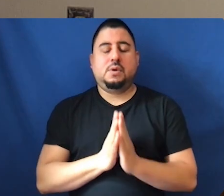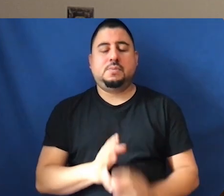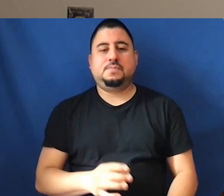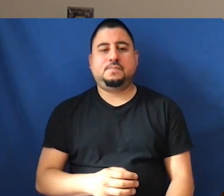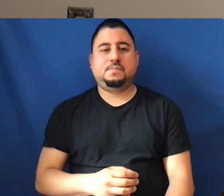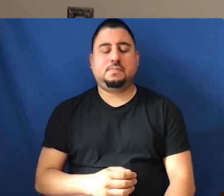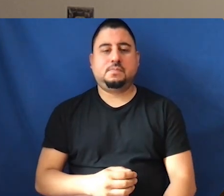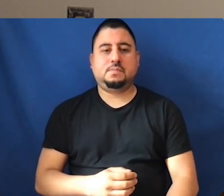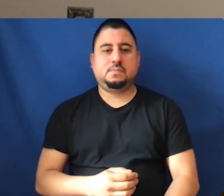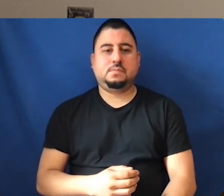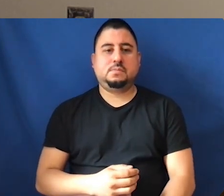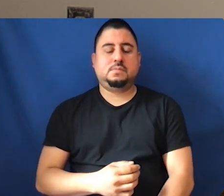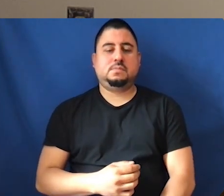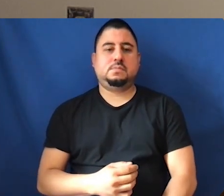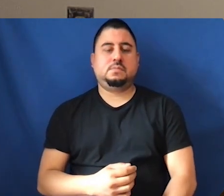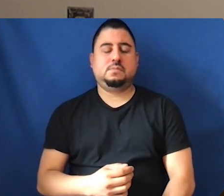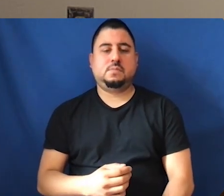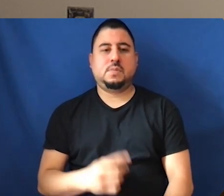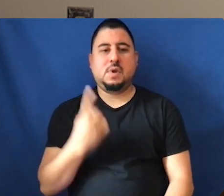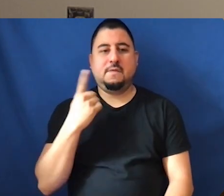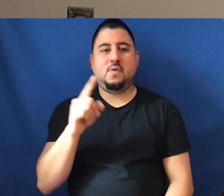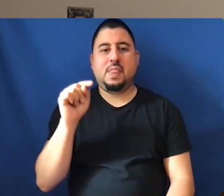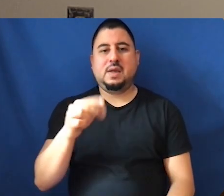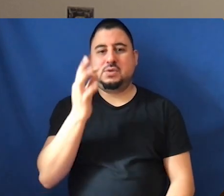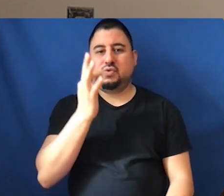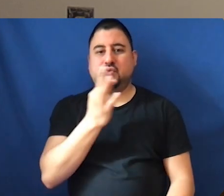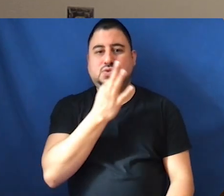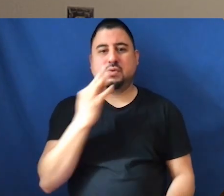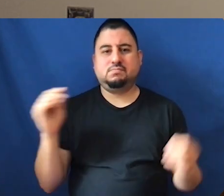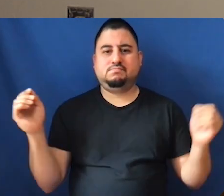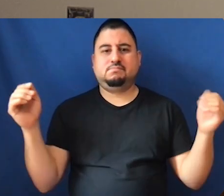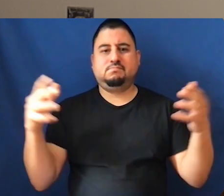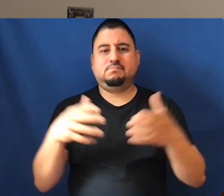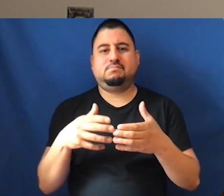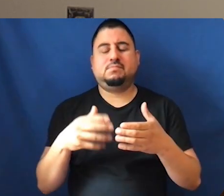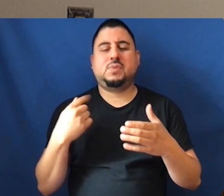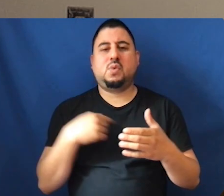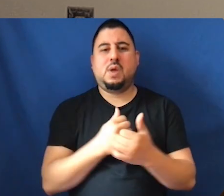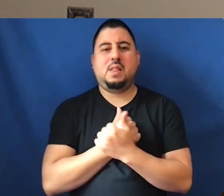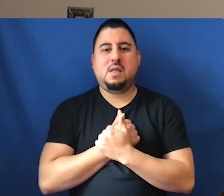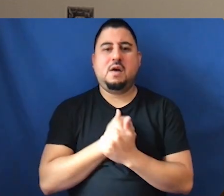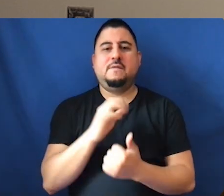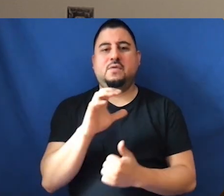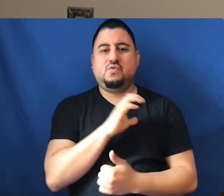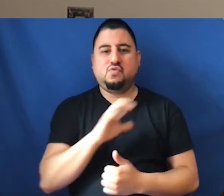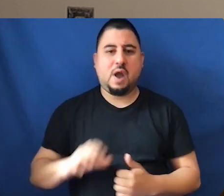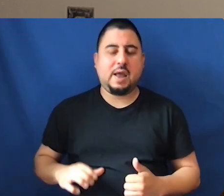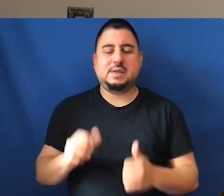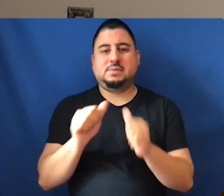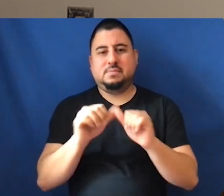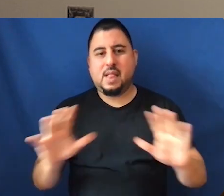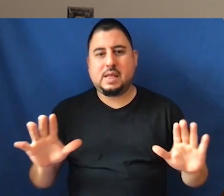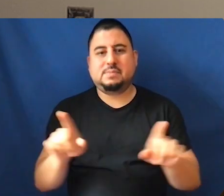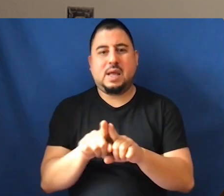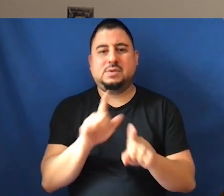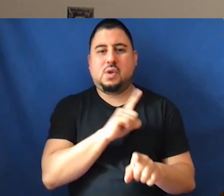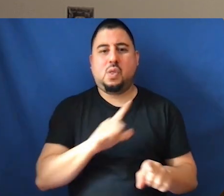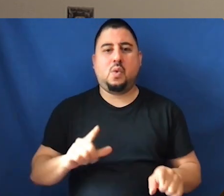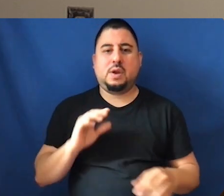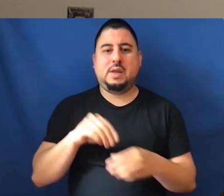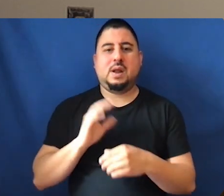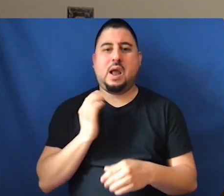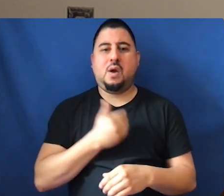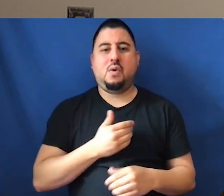our prayer. For this Eucharistic gathering, that we love Christ and sanctify him as Lord in our